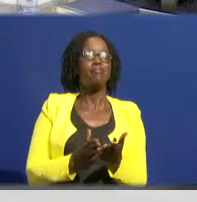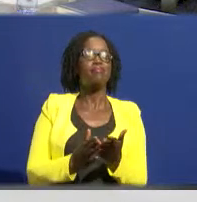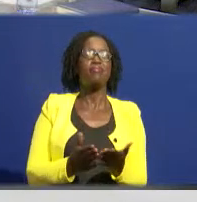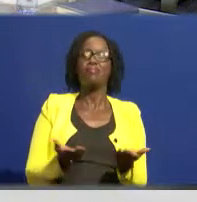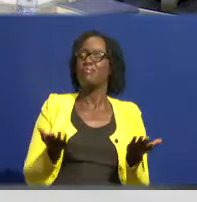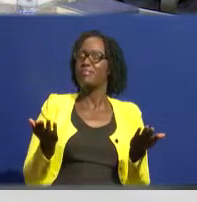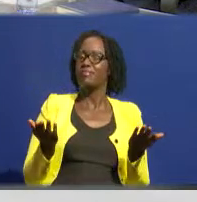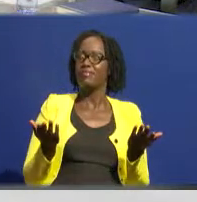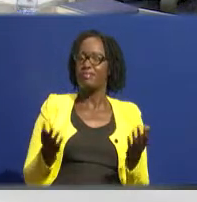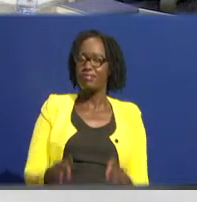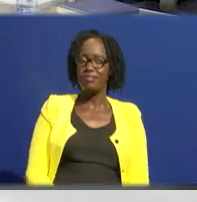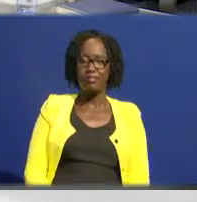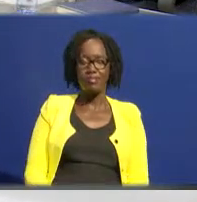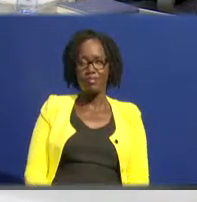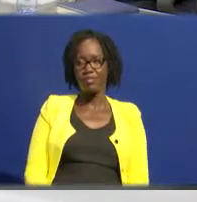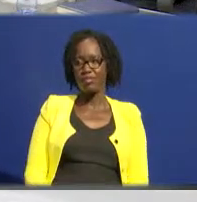this?